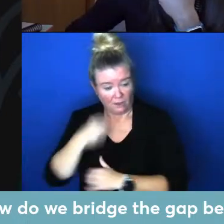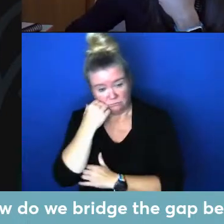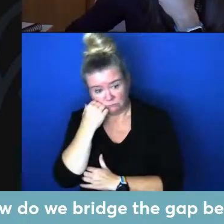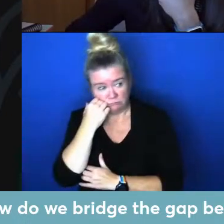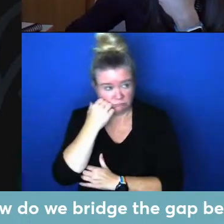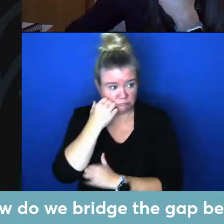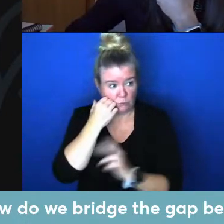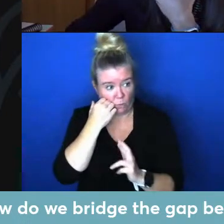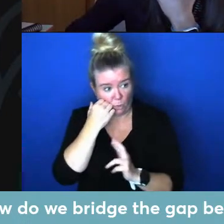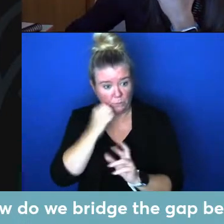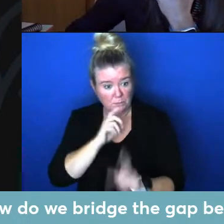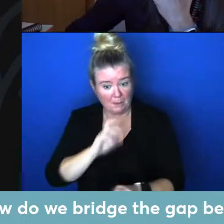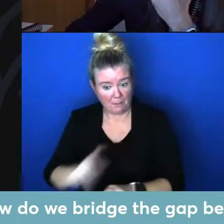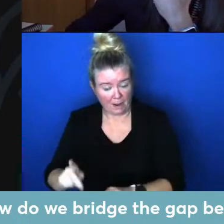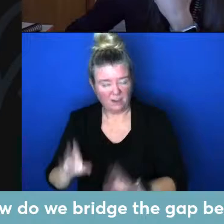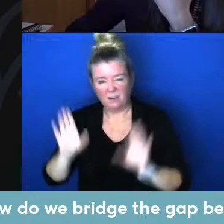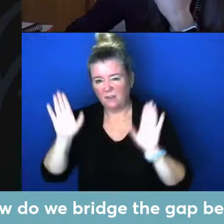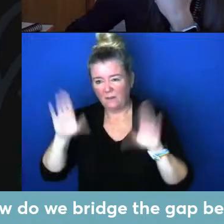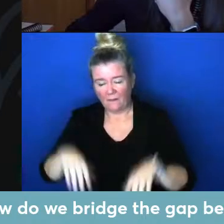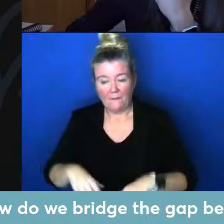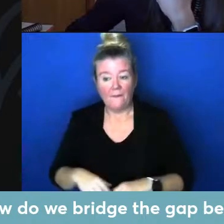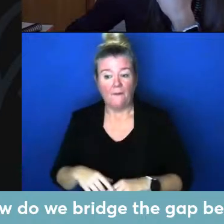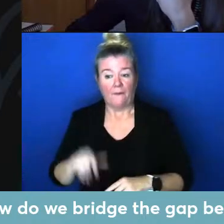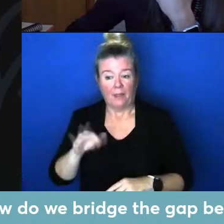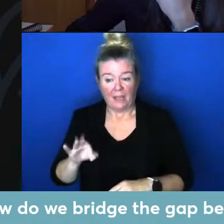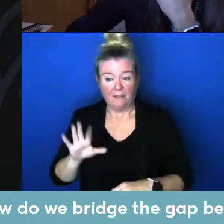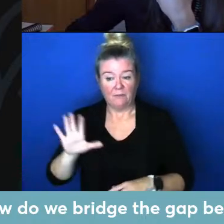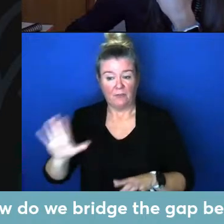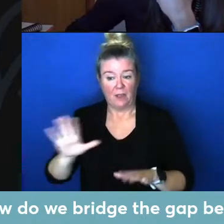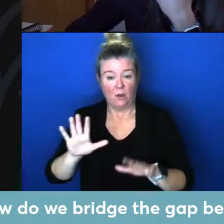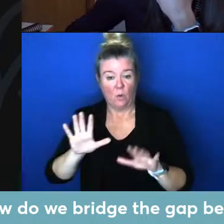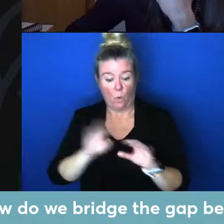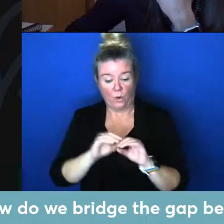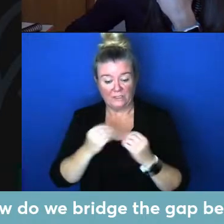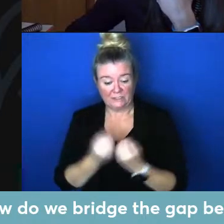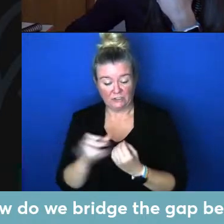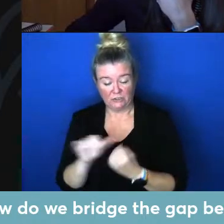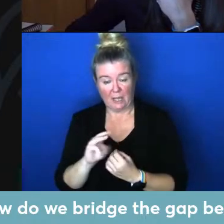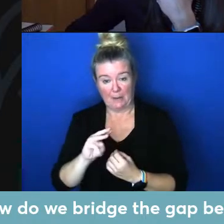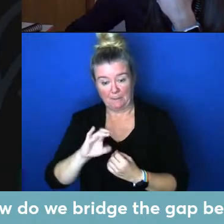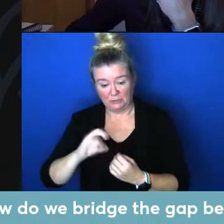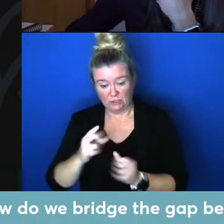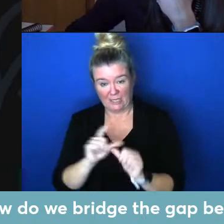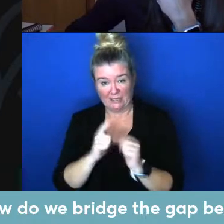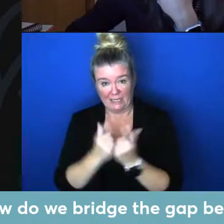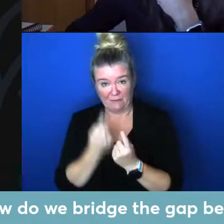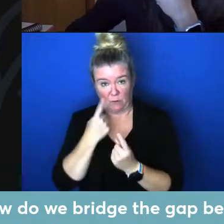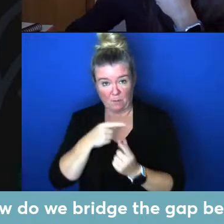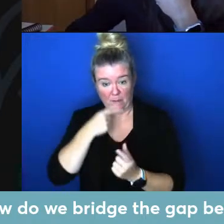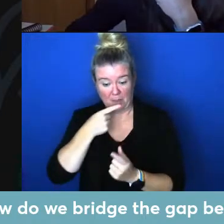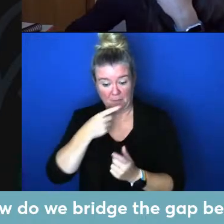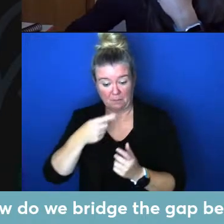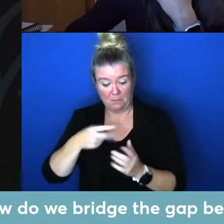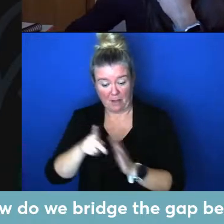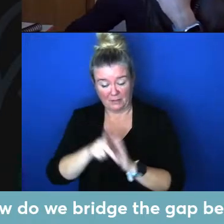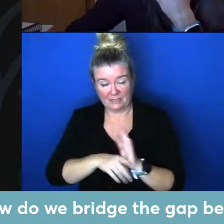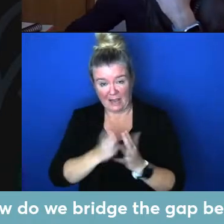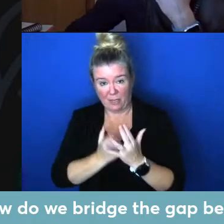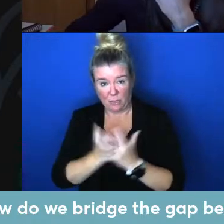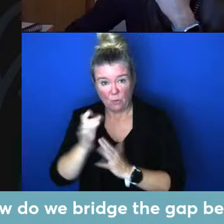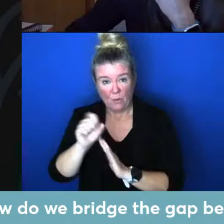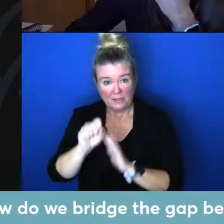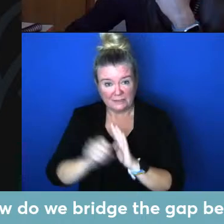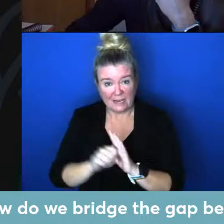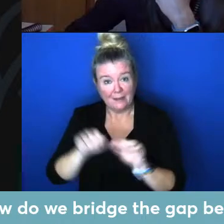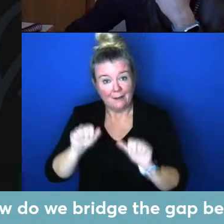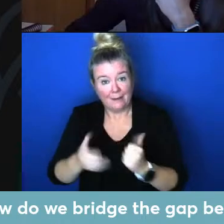catch something. To the extent that there are organizations like the Michigan League for Public Policy, as well as throughout the state, that